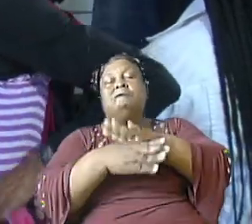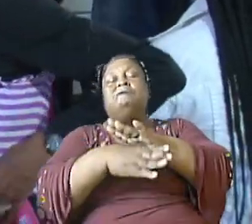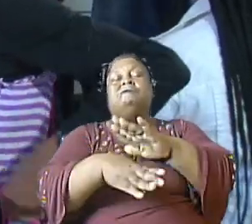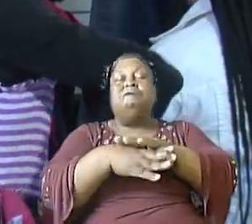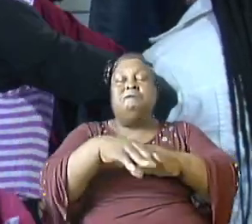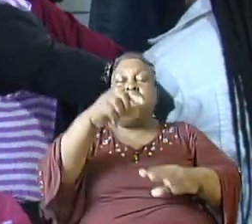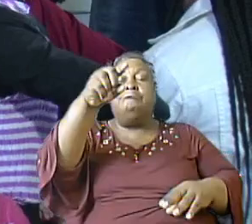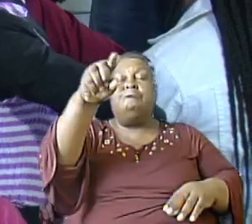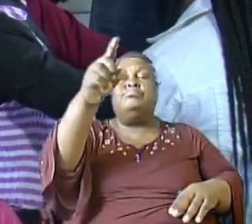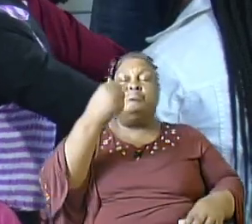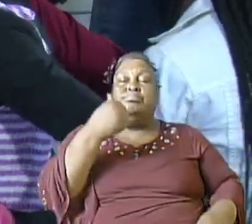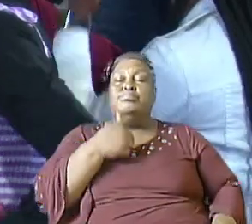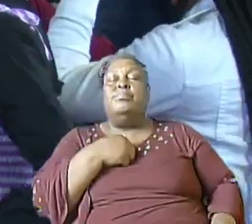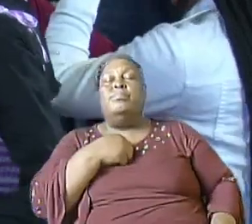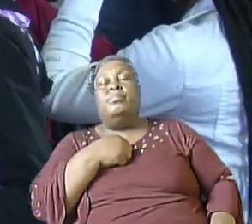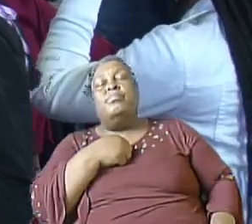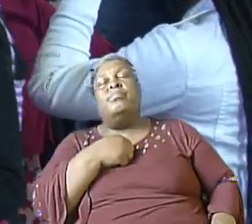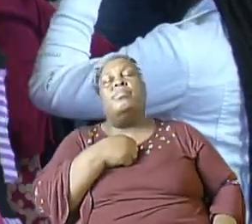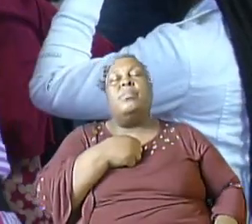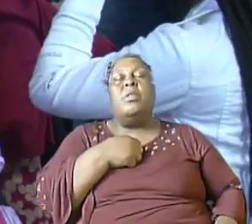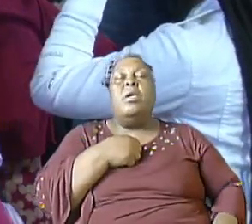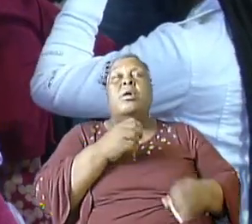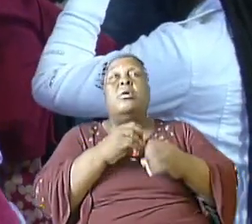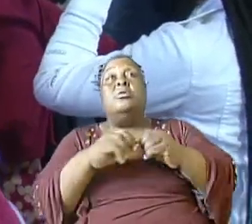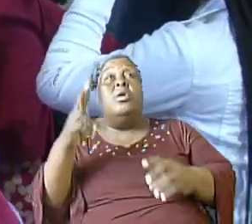golden bells will you hear me?